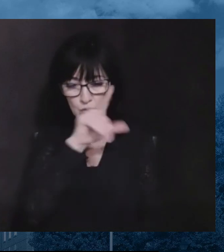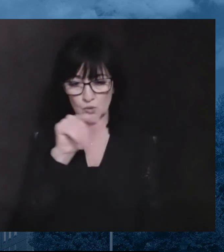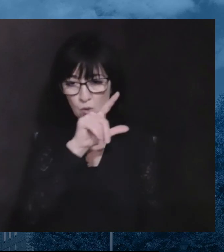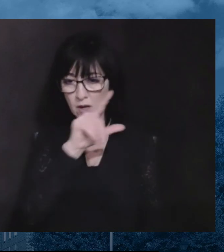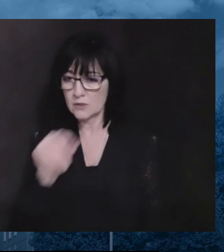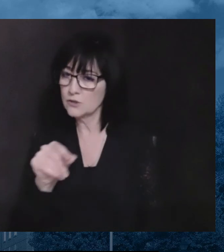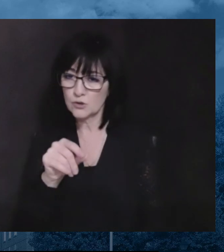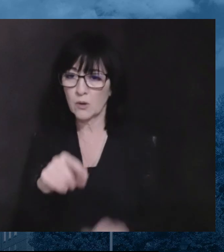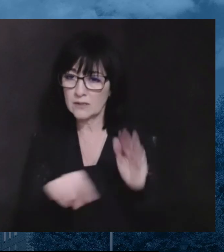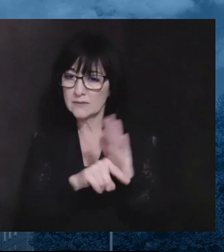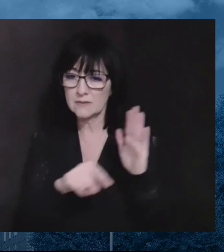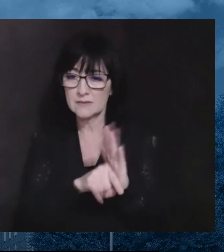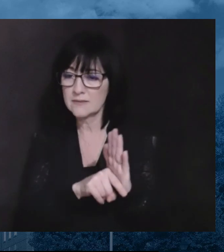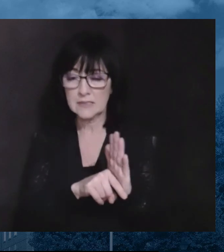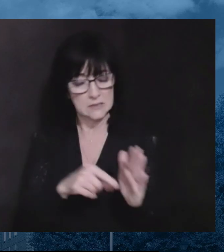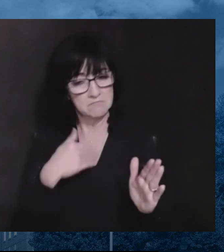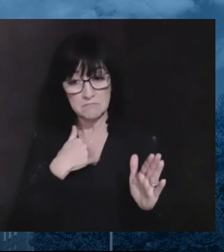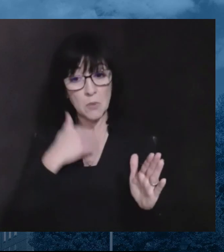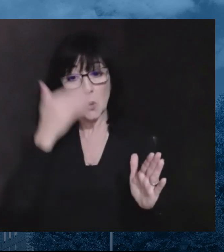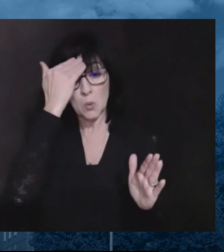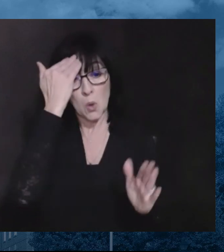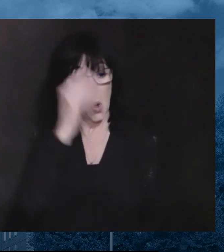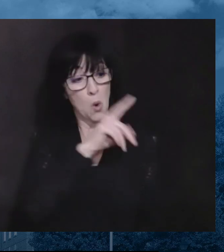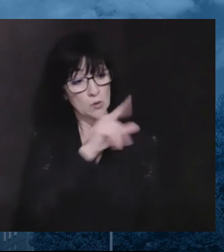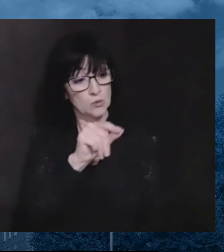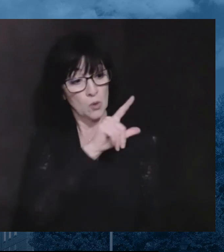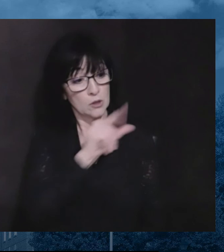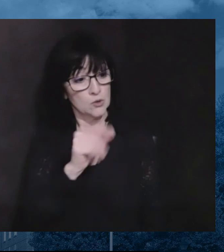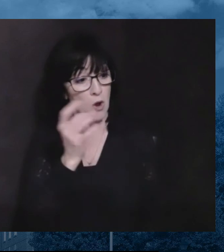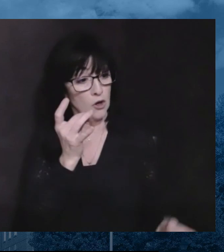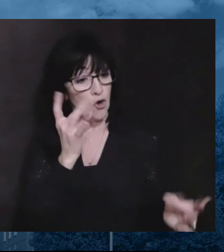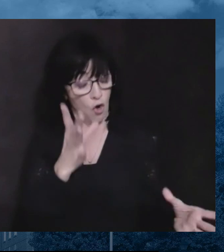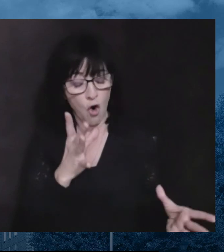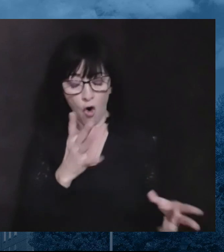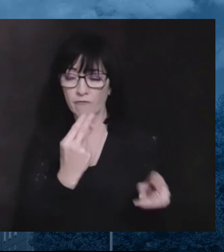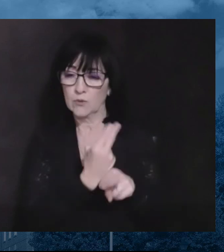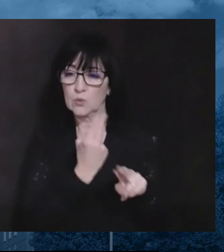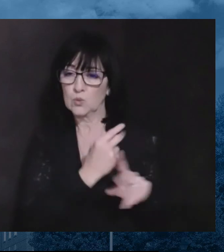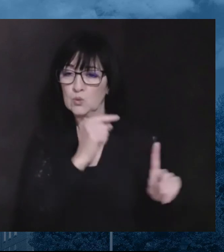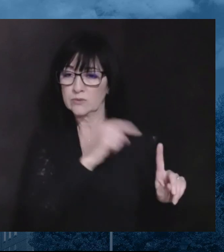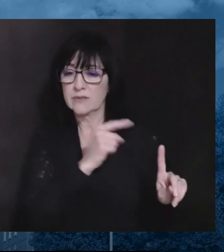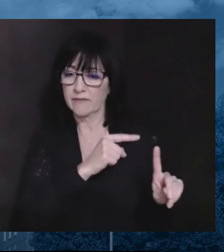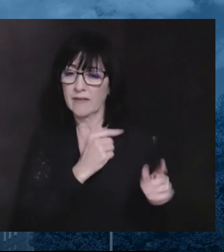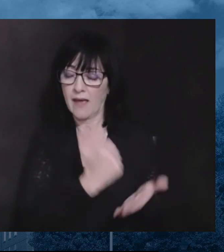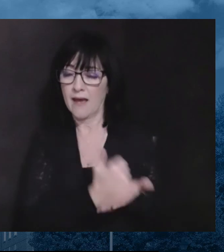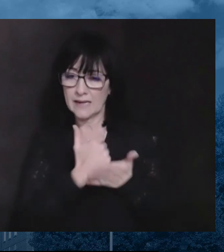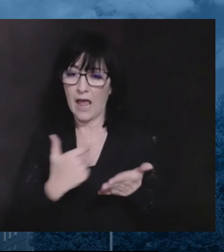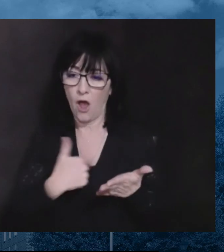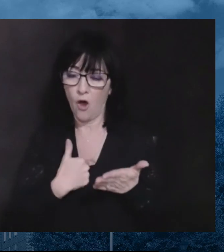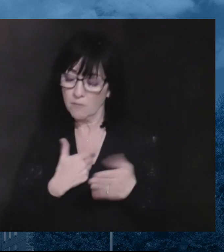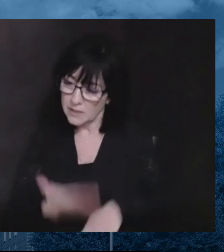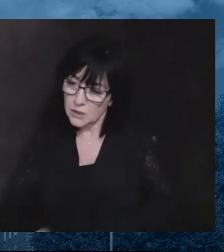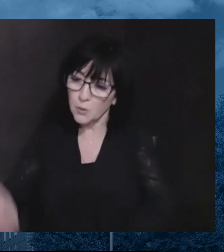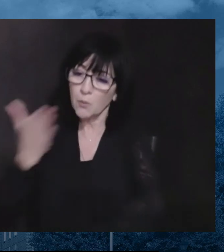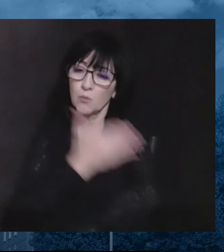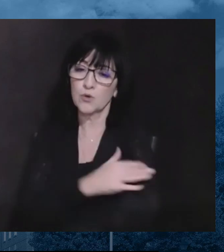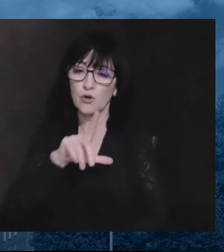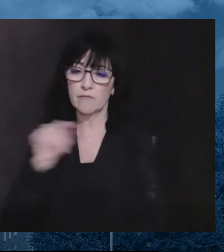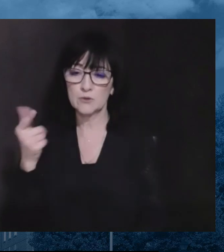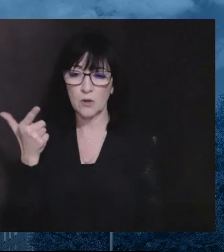an inspiration for doing better in 2021 and getting our community healthier and getting our